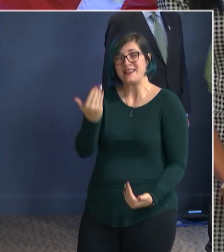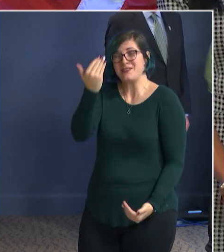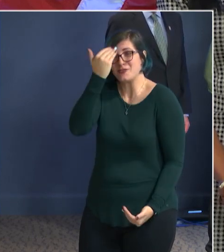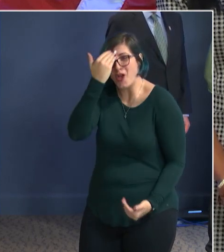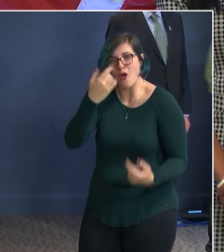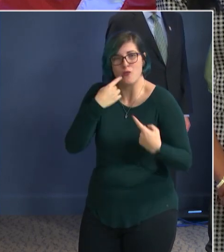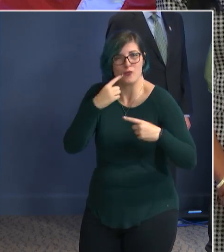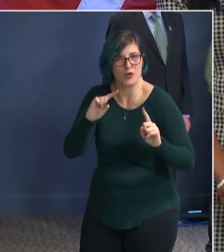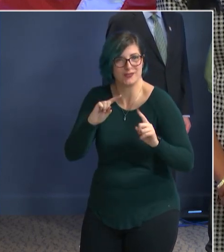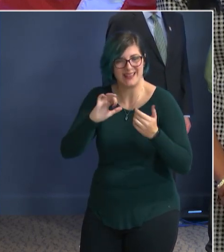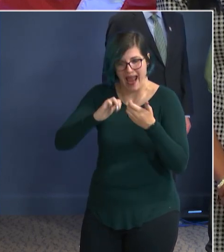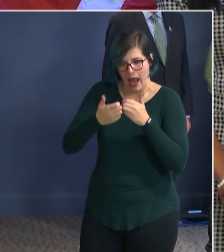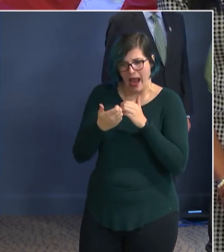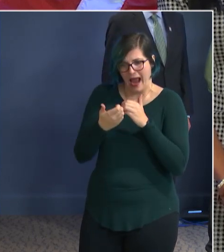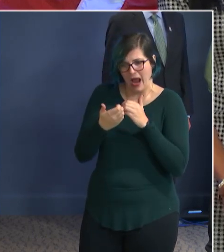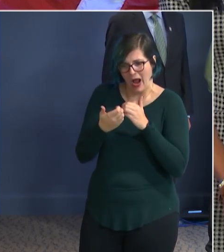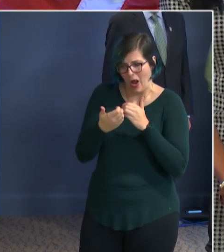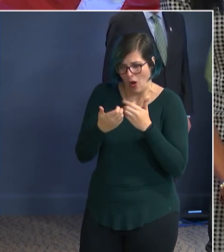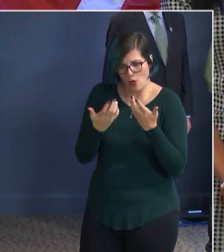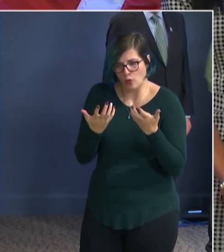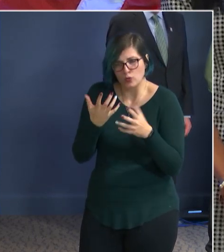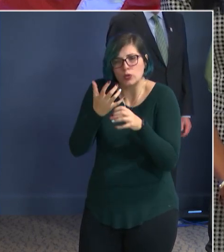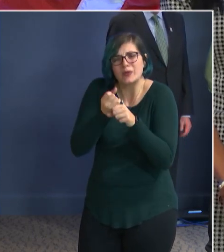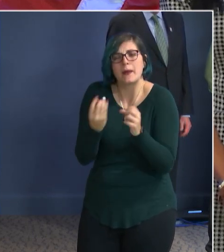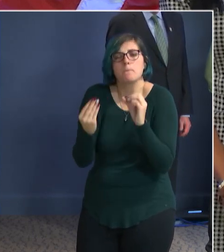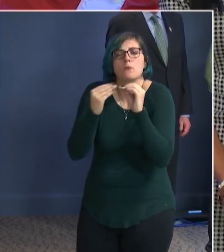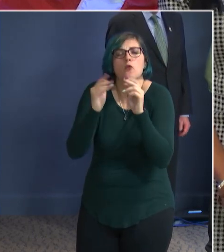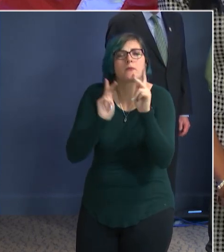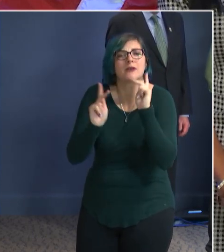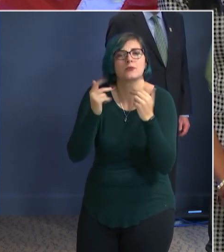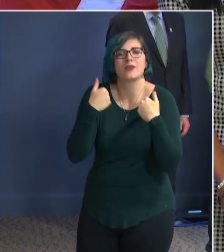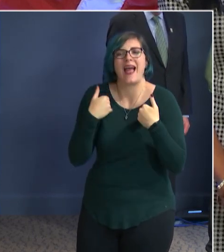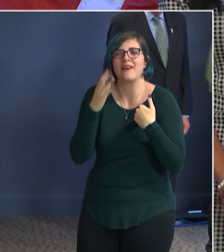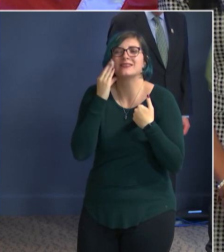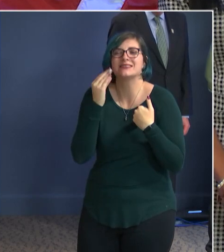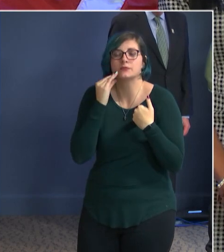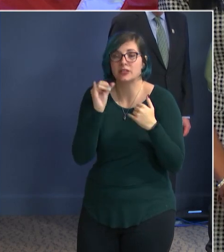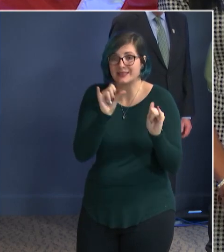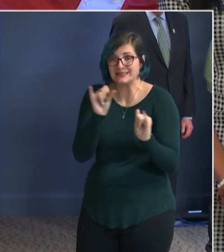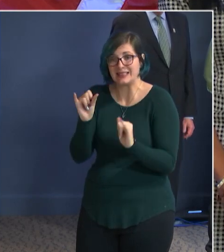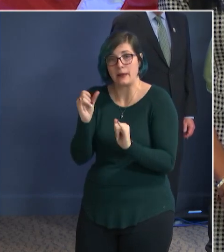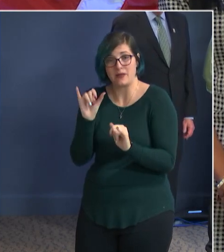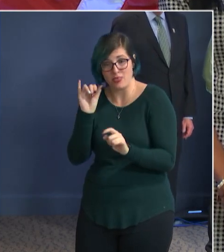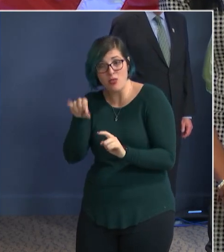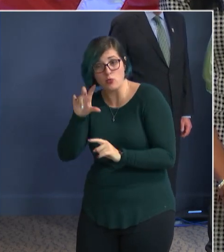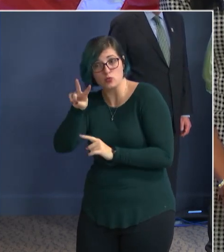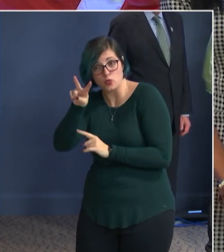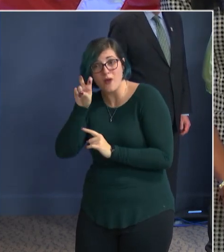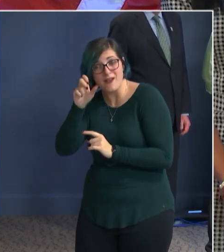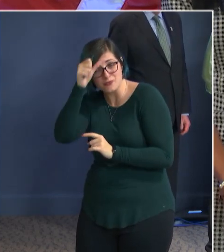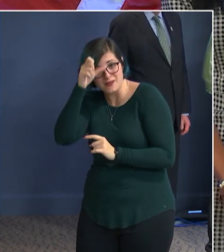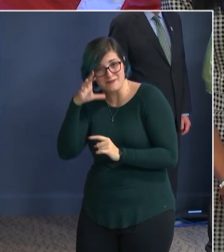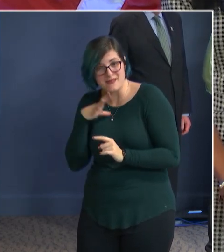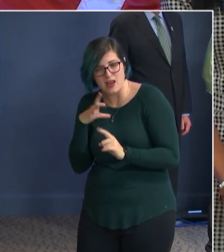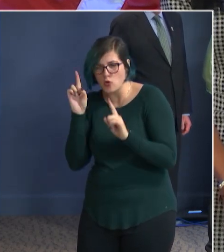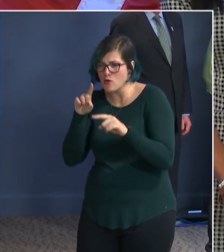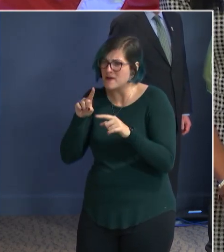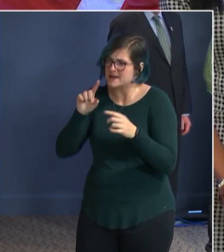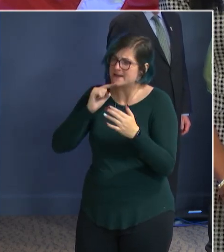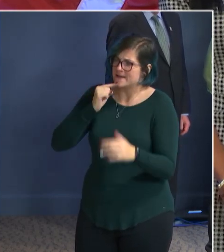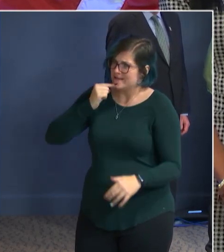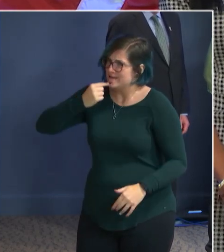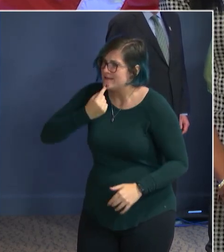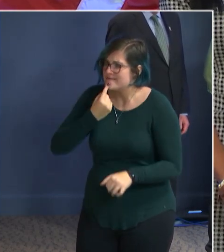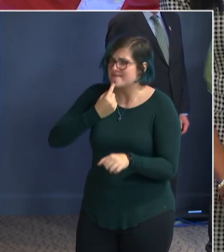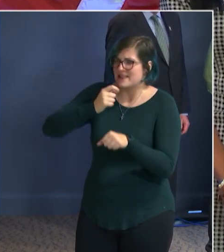so how do we get more people to have the experience that 200 men have had by going to intense job